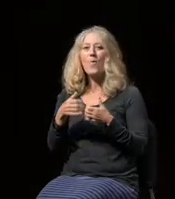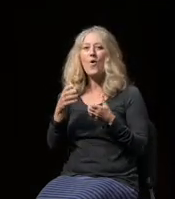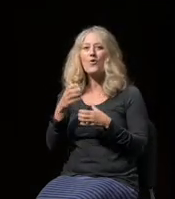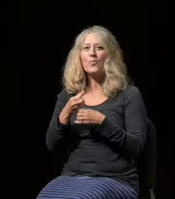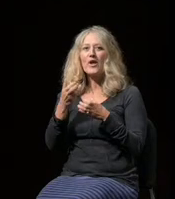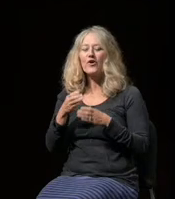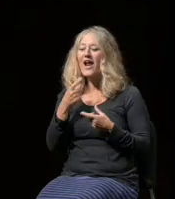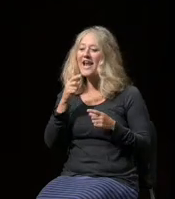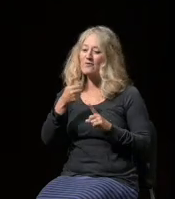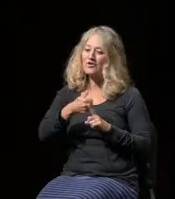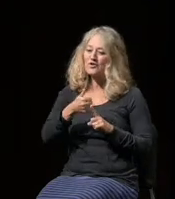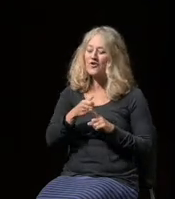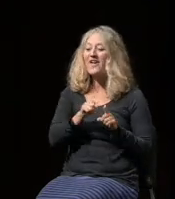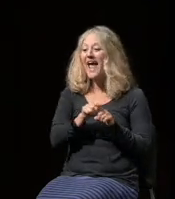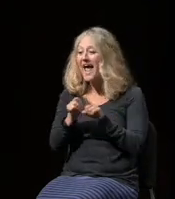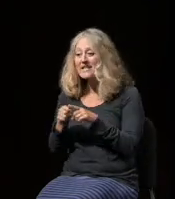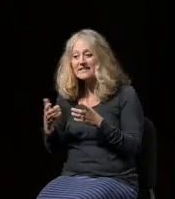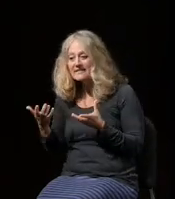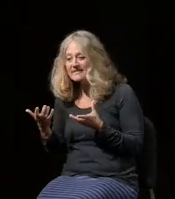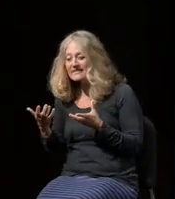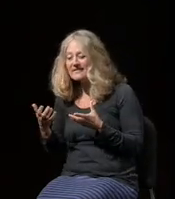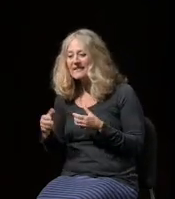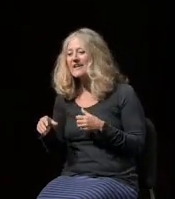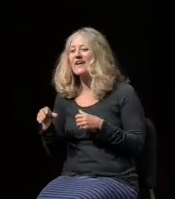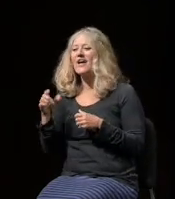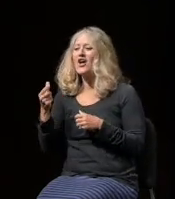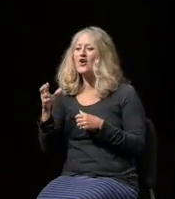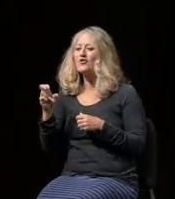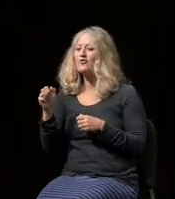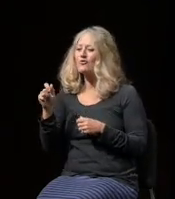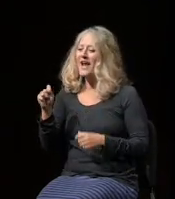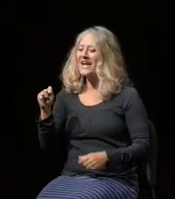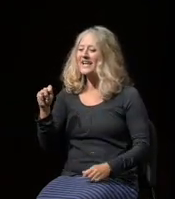herself as the Great Cornholio.